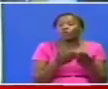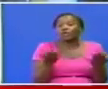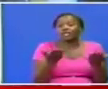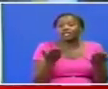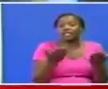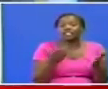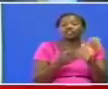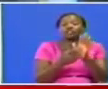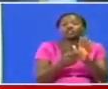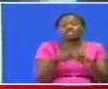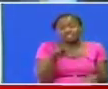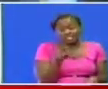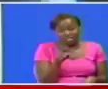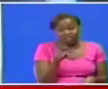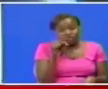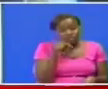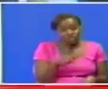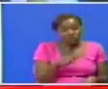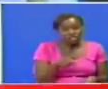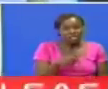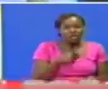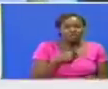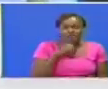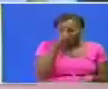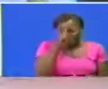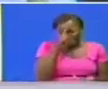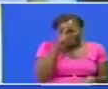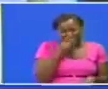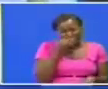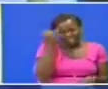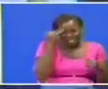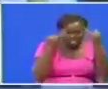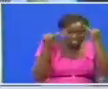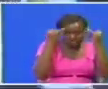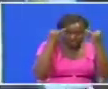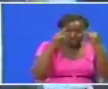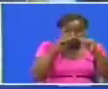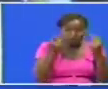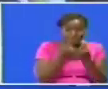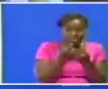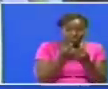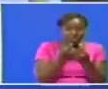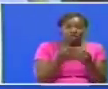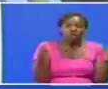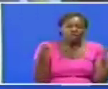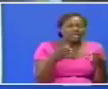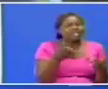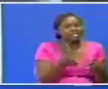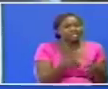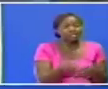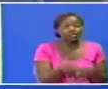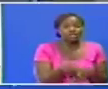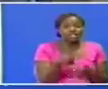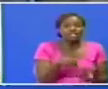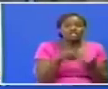itself. And today, I want to be very candid on this issue of tribalism. We gather here today at a